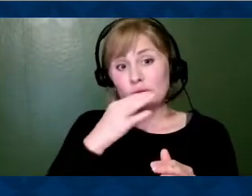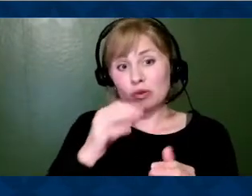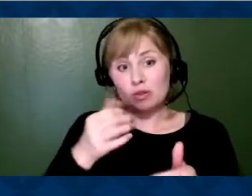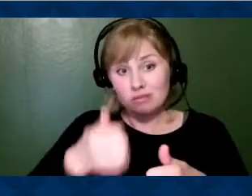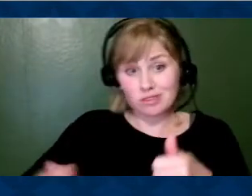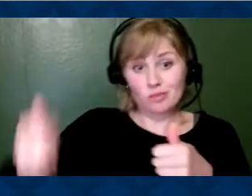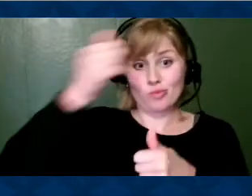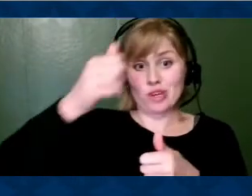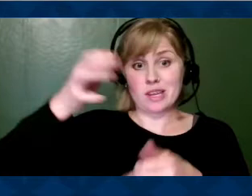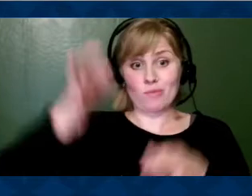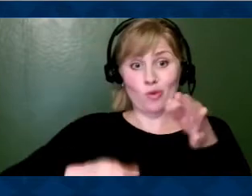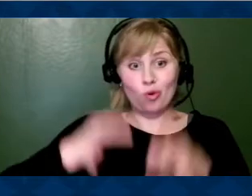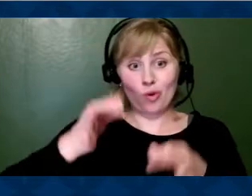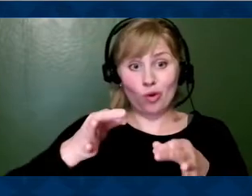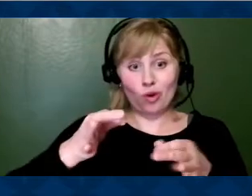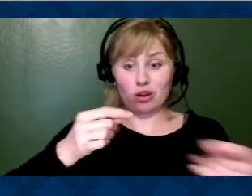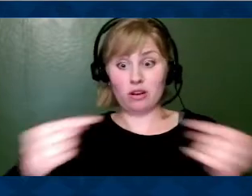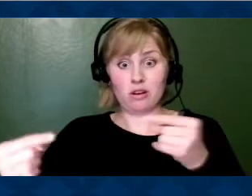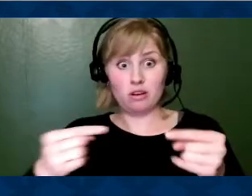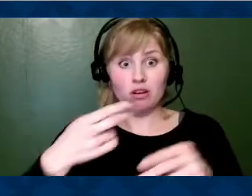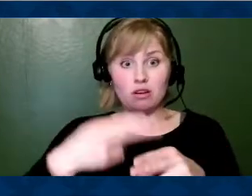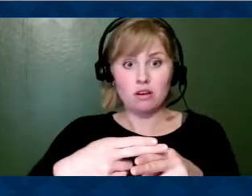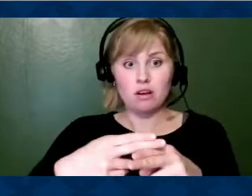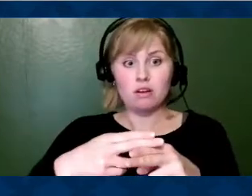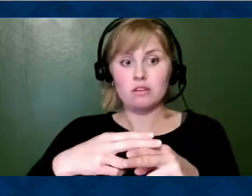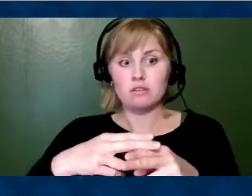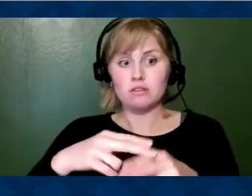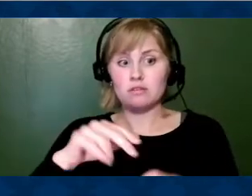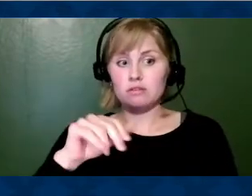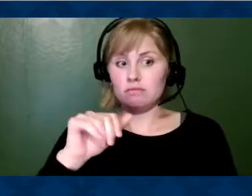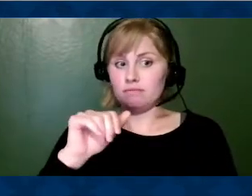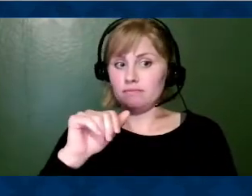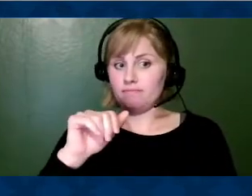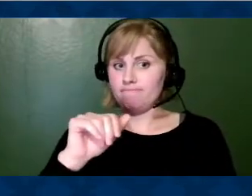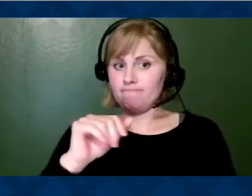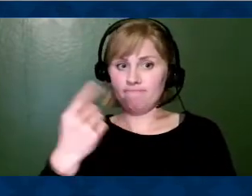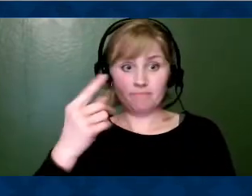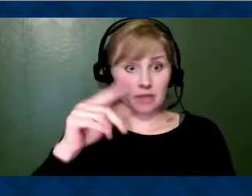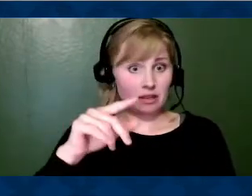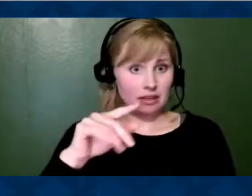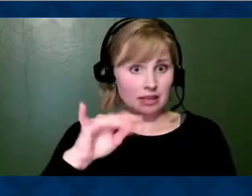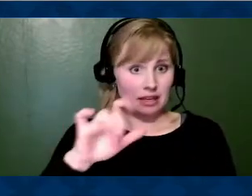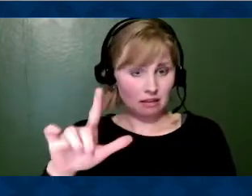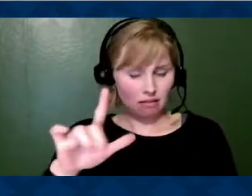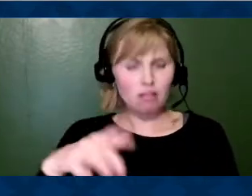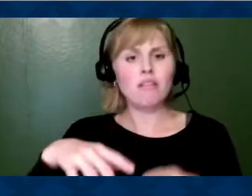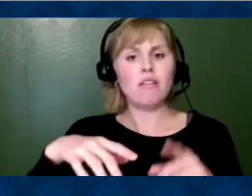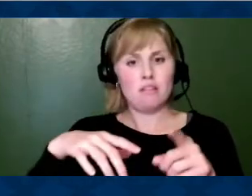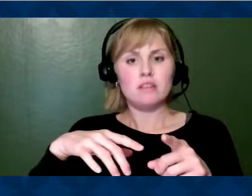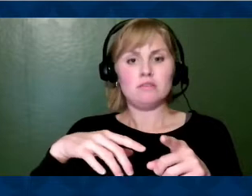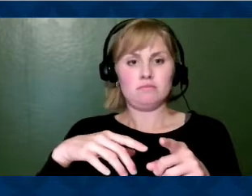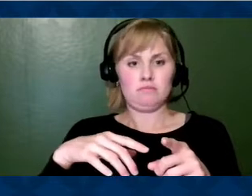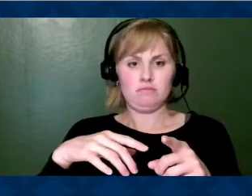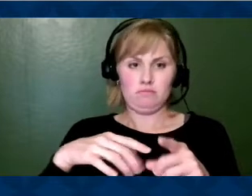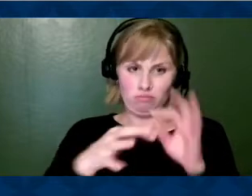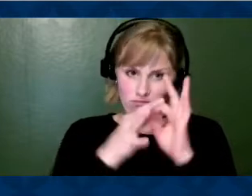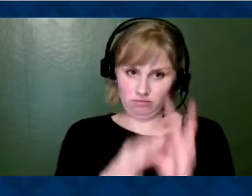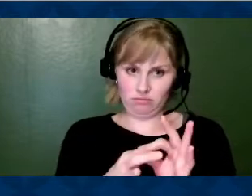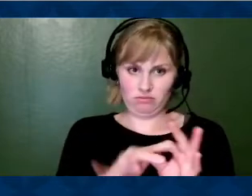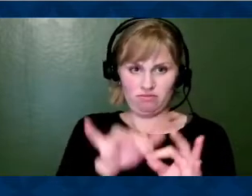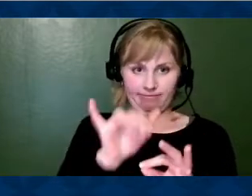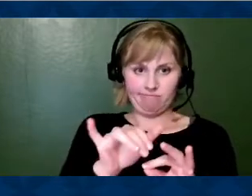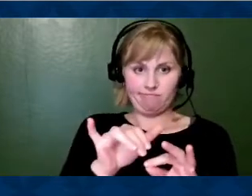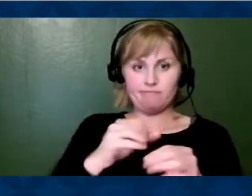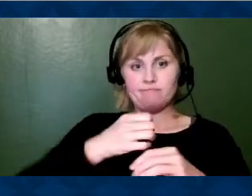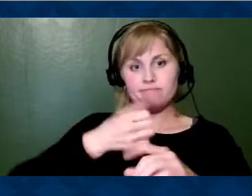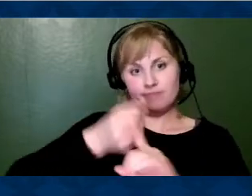it's about a self-defense case in the case of a military reservist advancing self-defense.